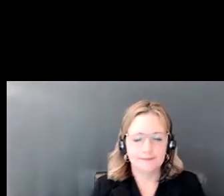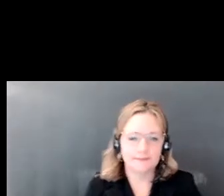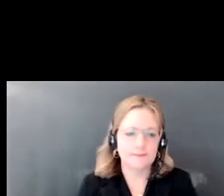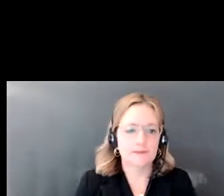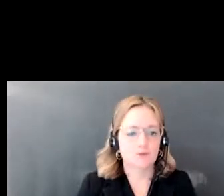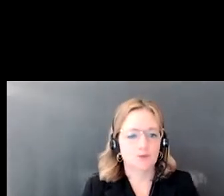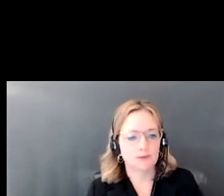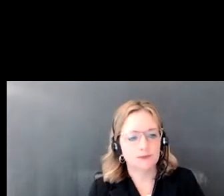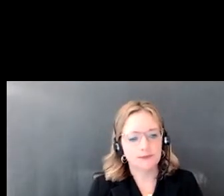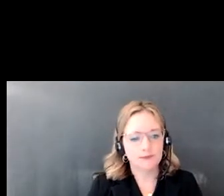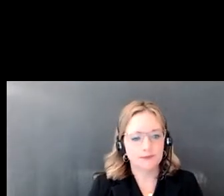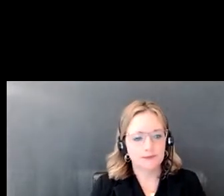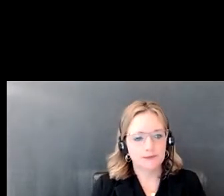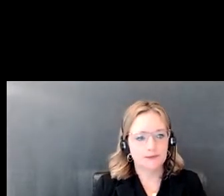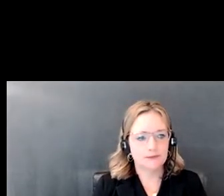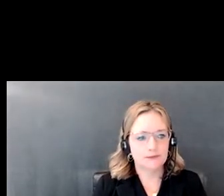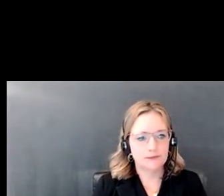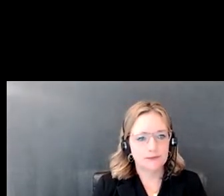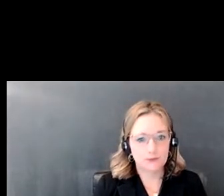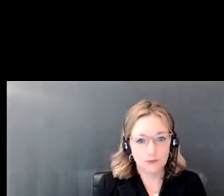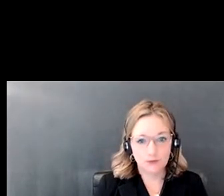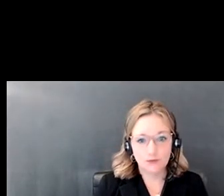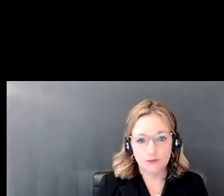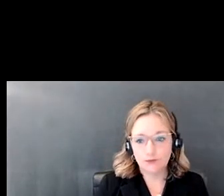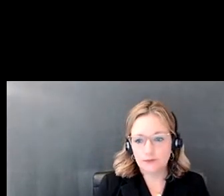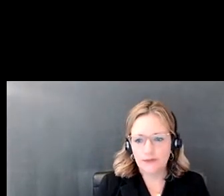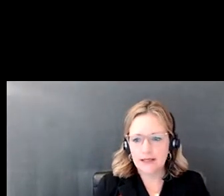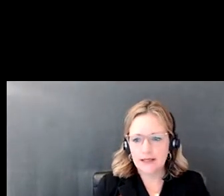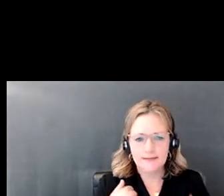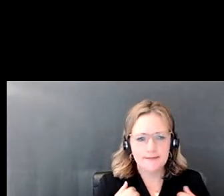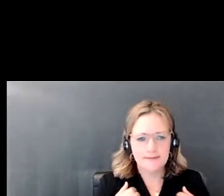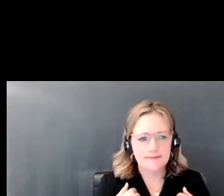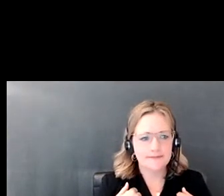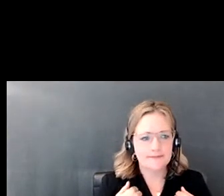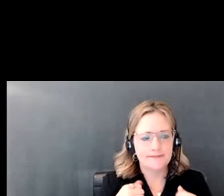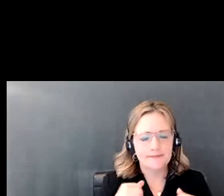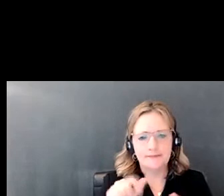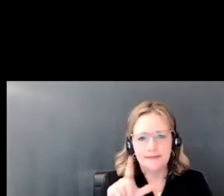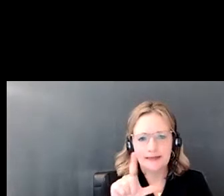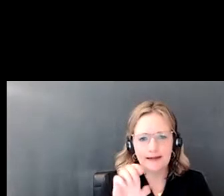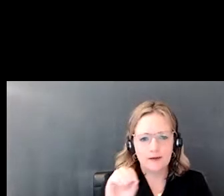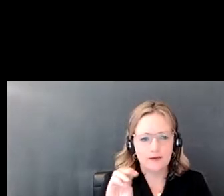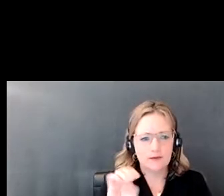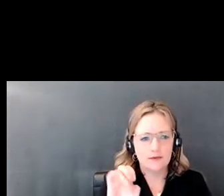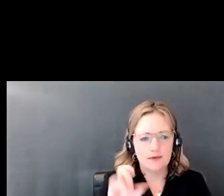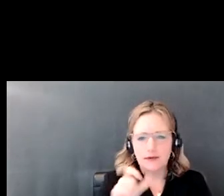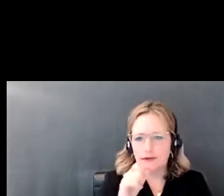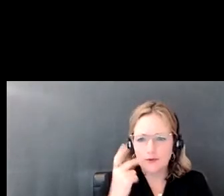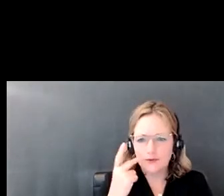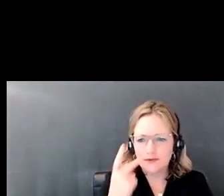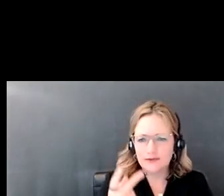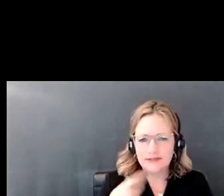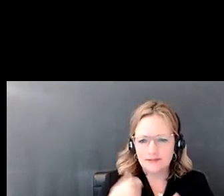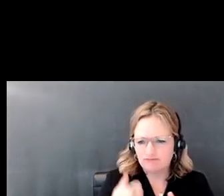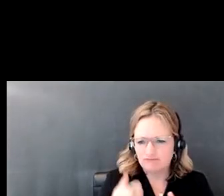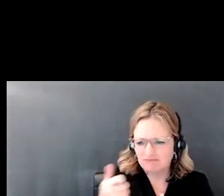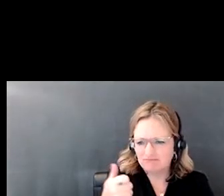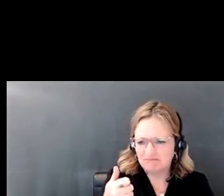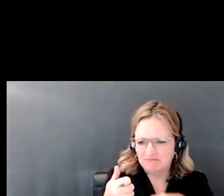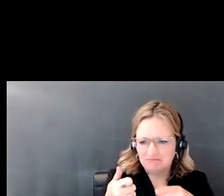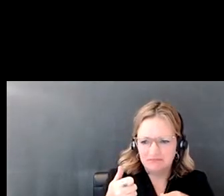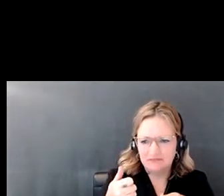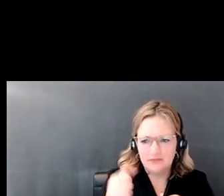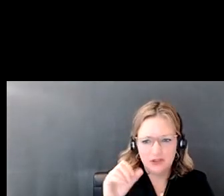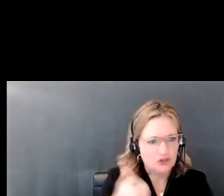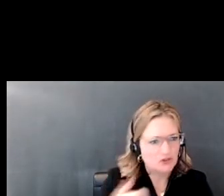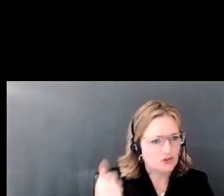hi um i don't see if the chief is on i i get only part of a screen so